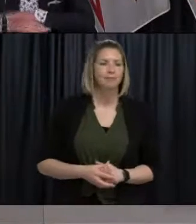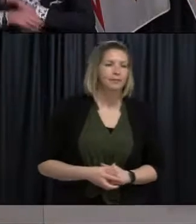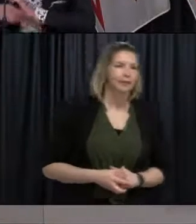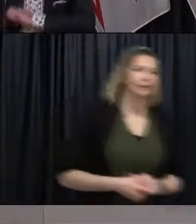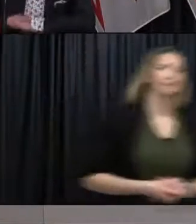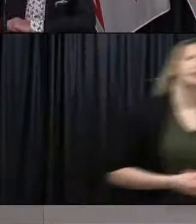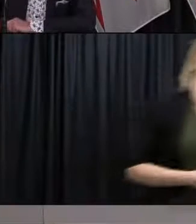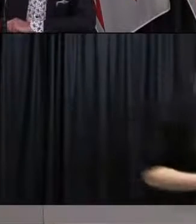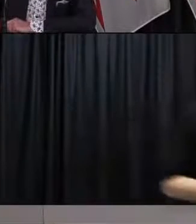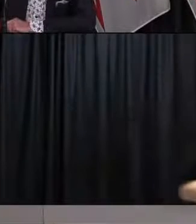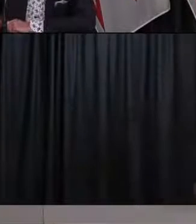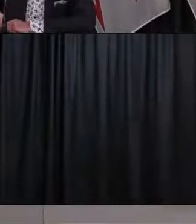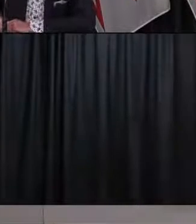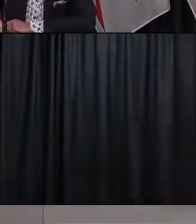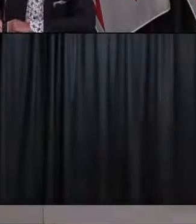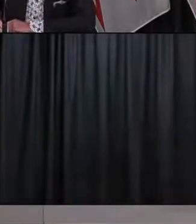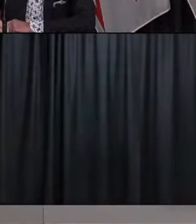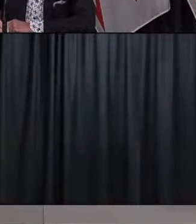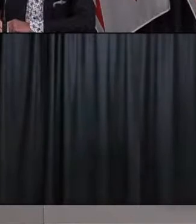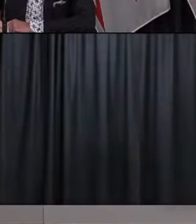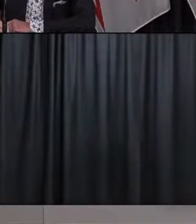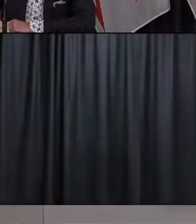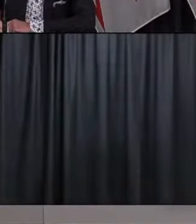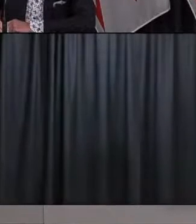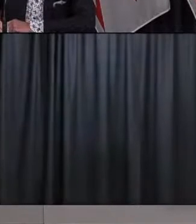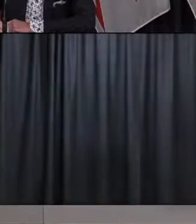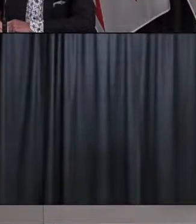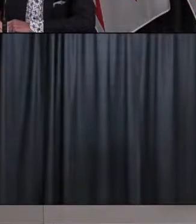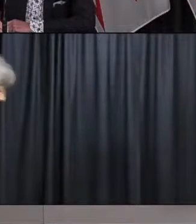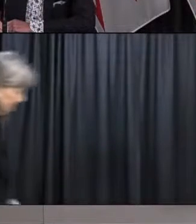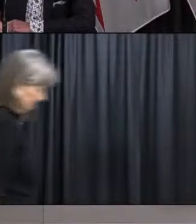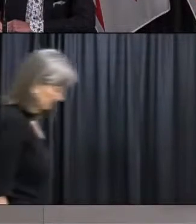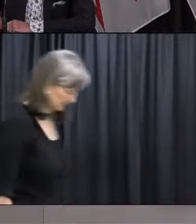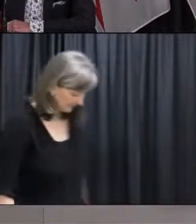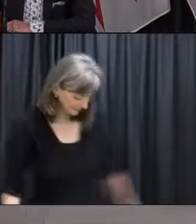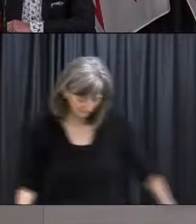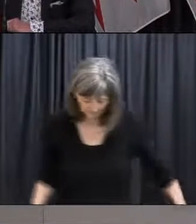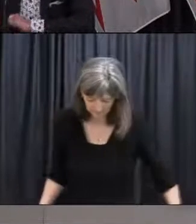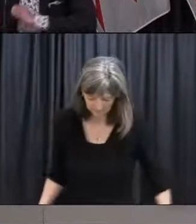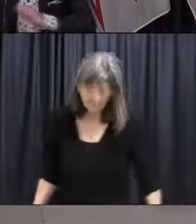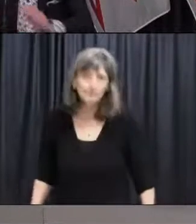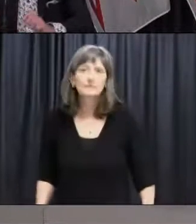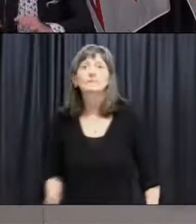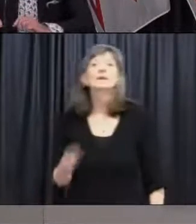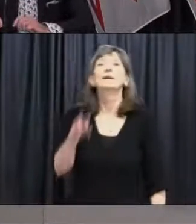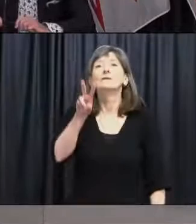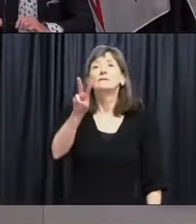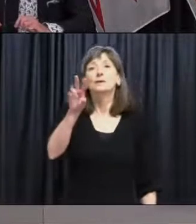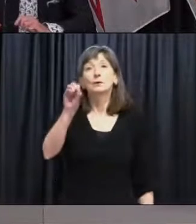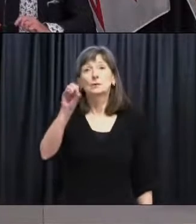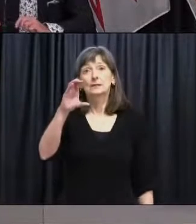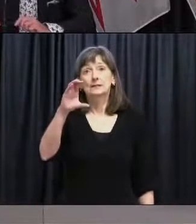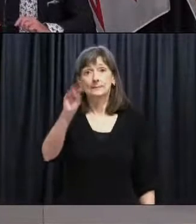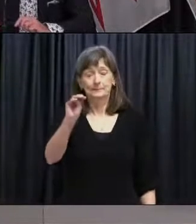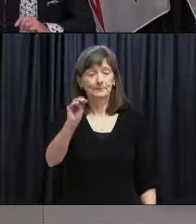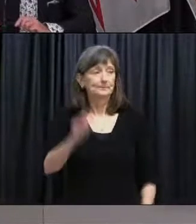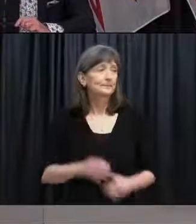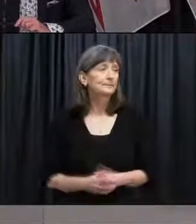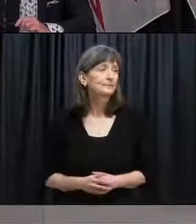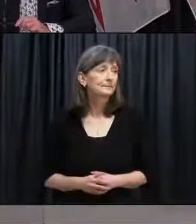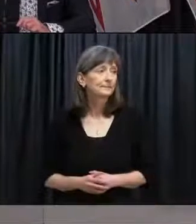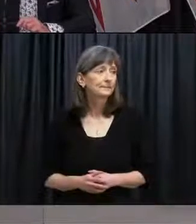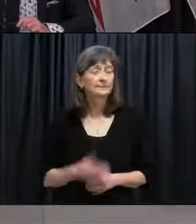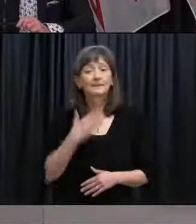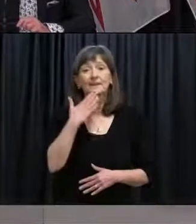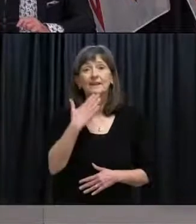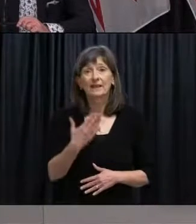Our next questions are from Richard Duggan with VOCM. Please go ahead. Thank you. Going back to the news from